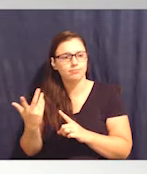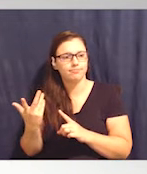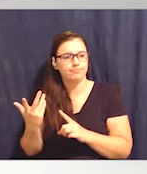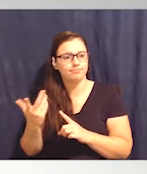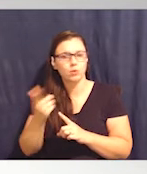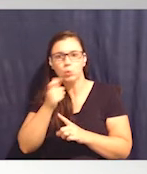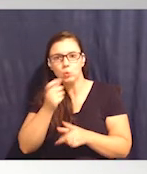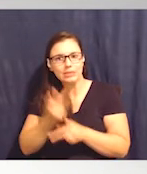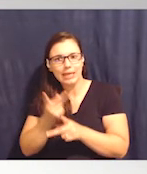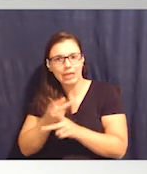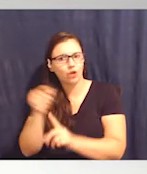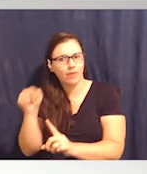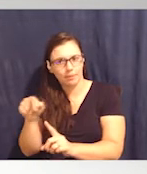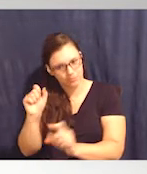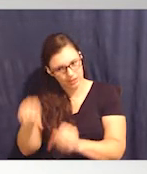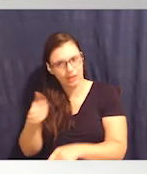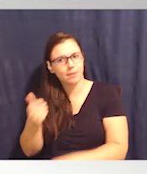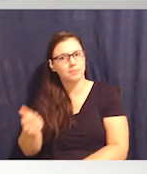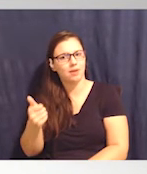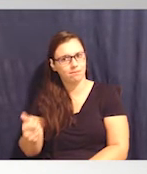it on his own and doesn't need any of us.